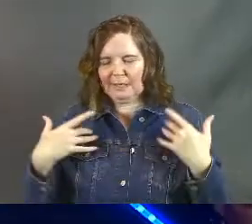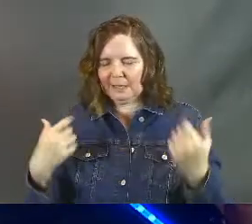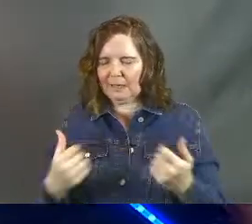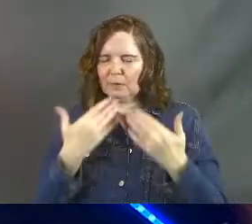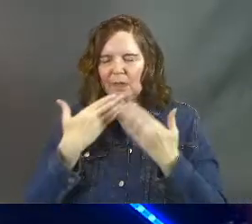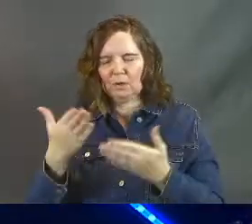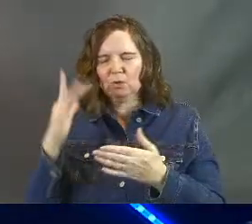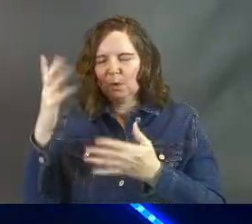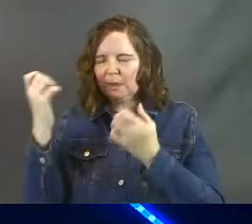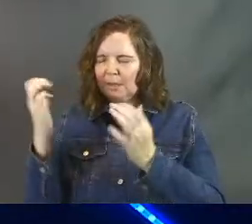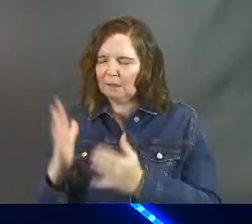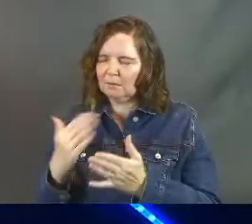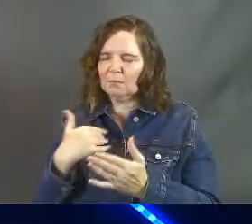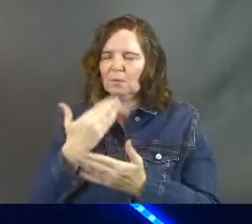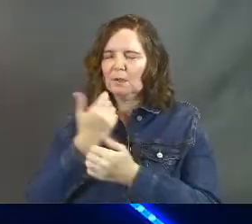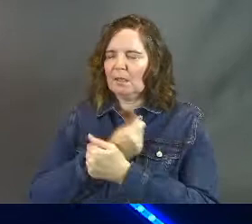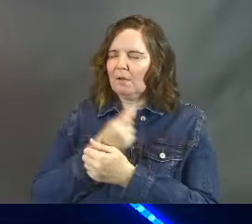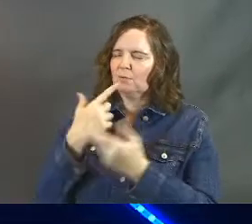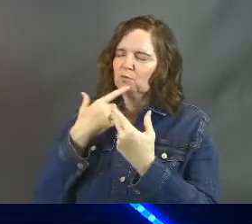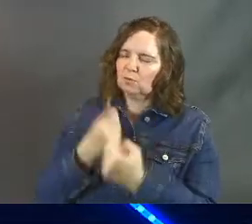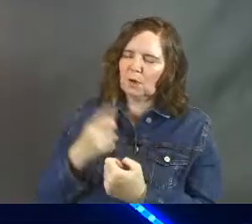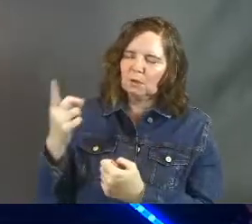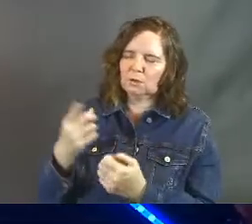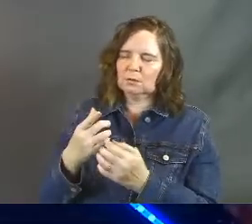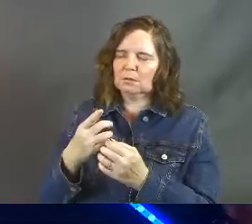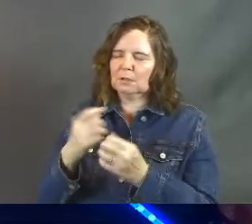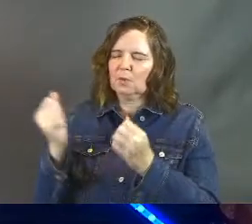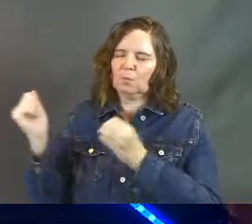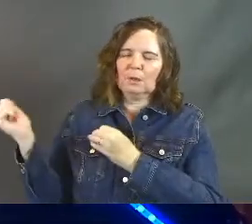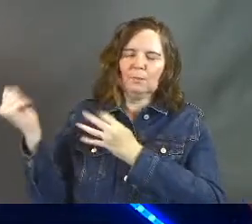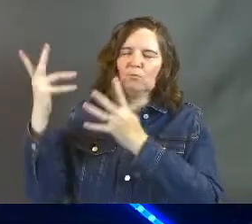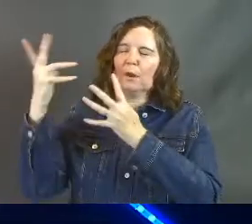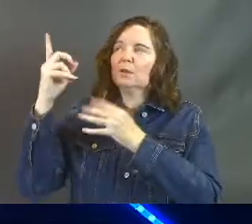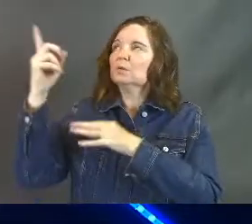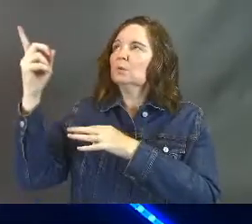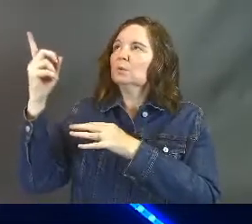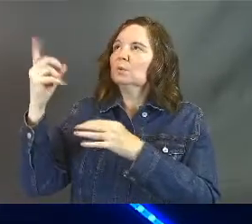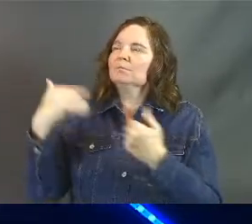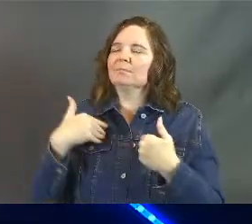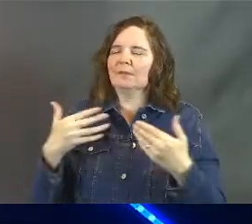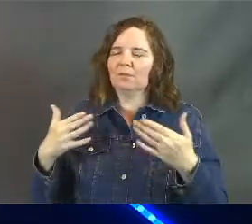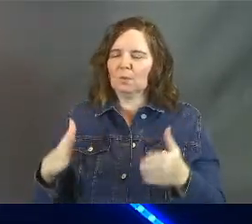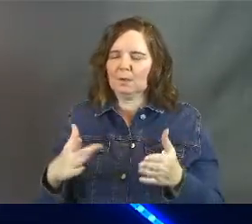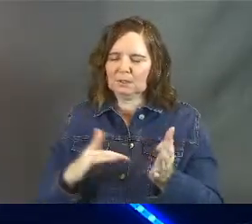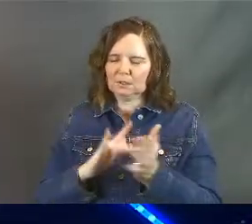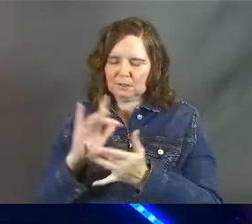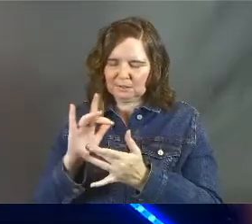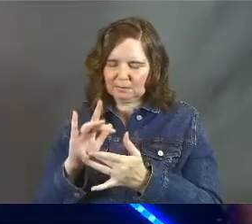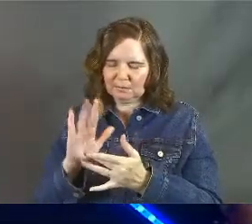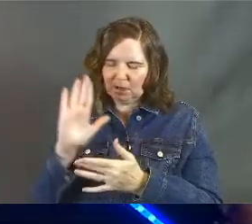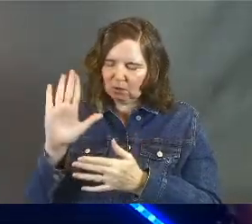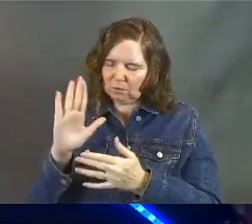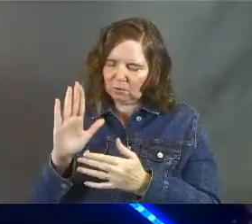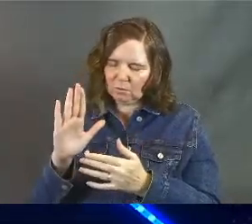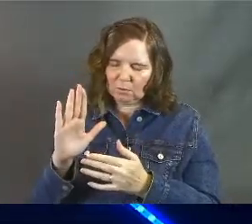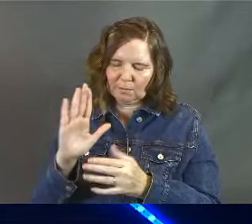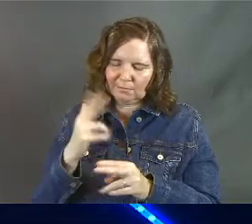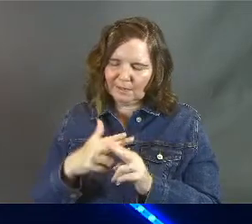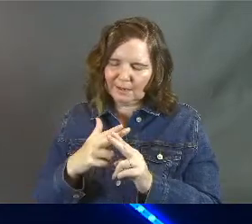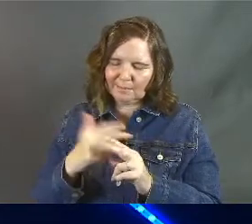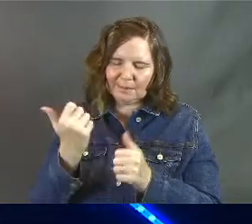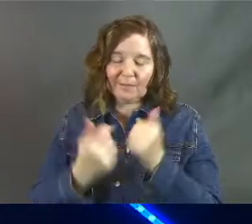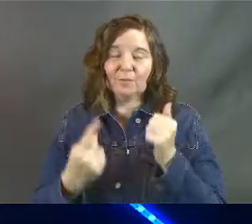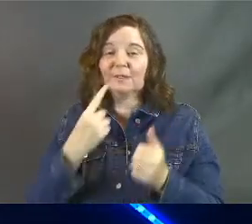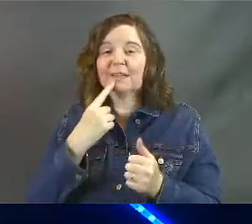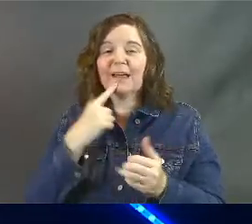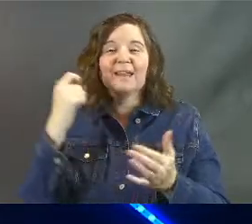that You are the healer. We love You, we trust You, and we praise You. Have Your way in these, Jesus. It's in Your matchless name. And everybody